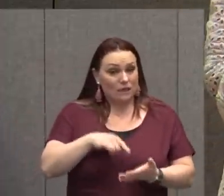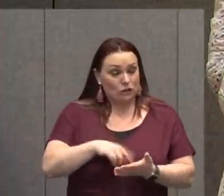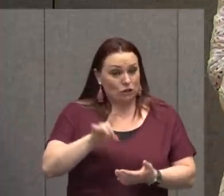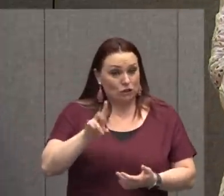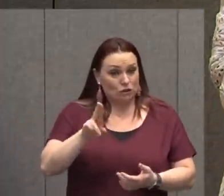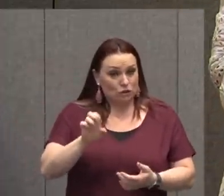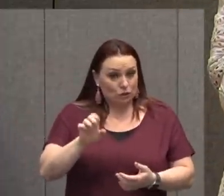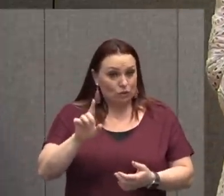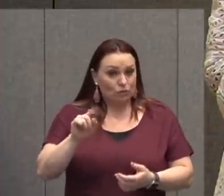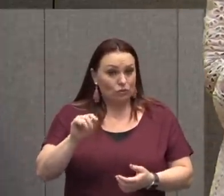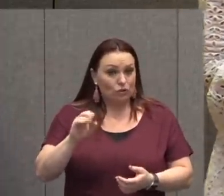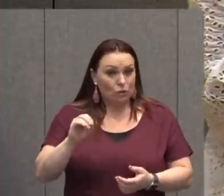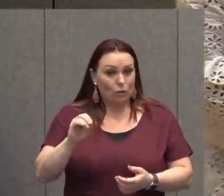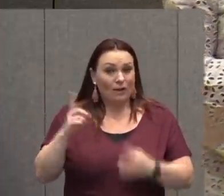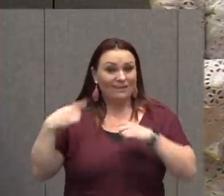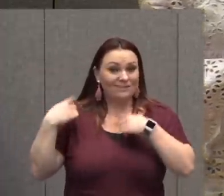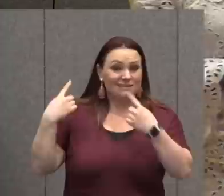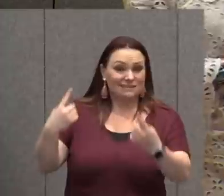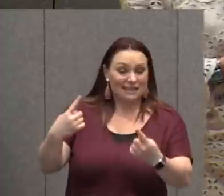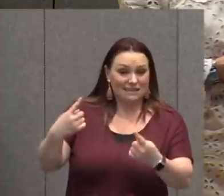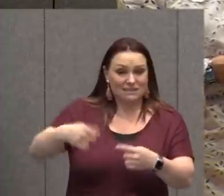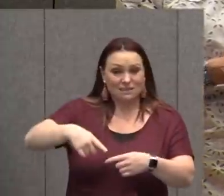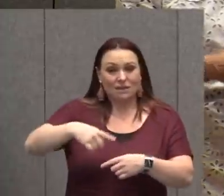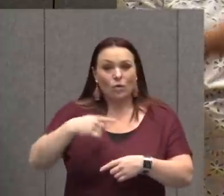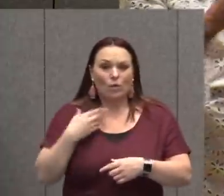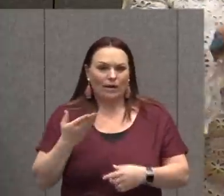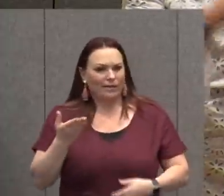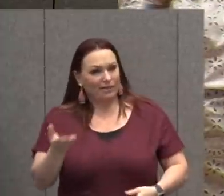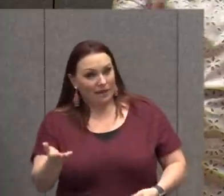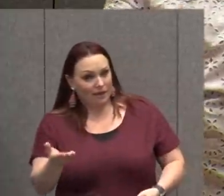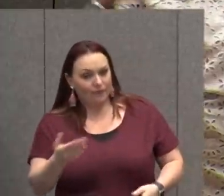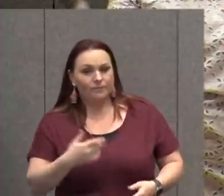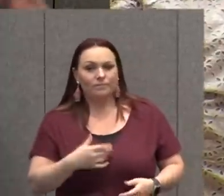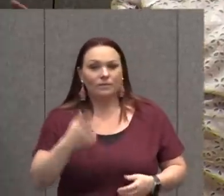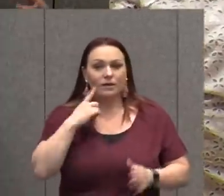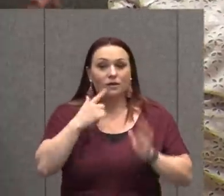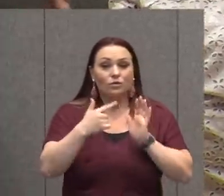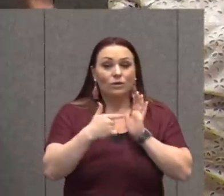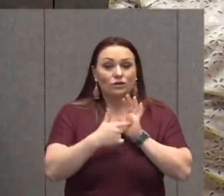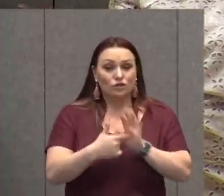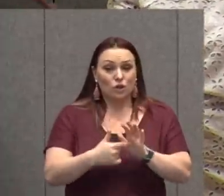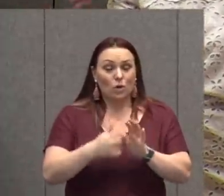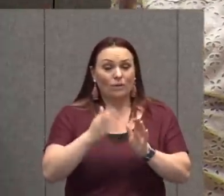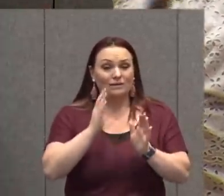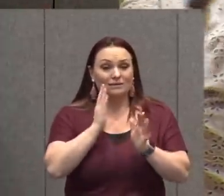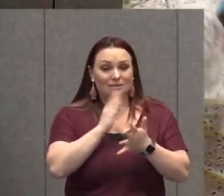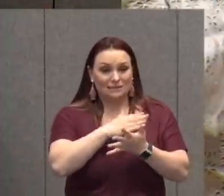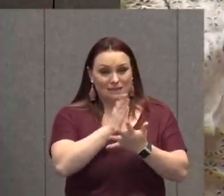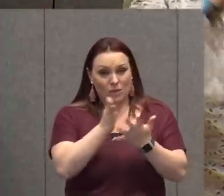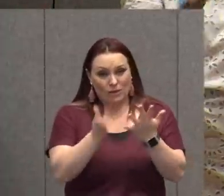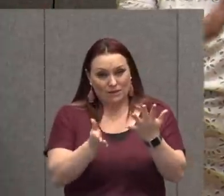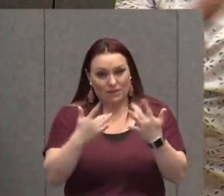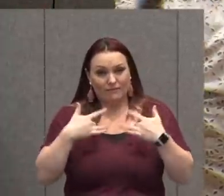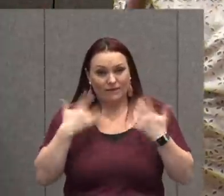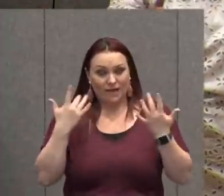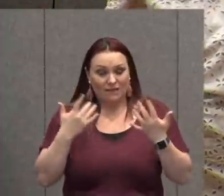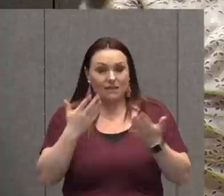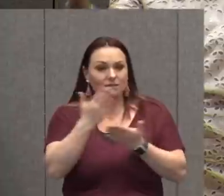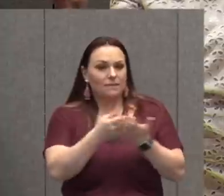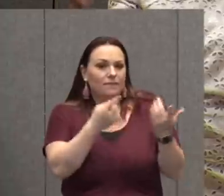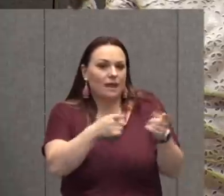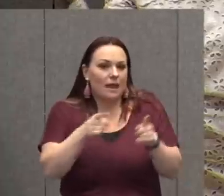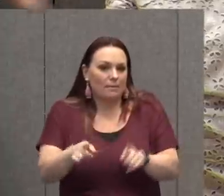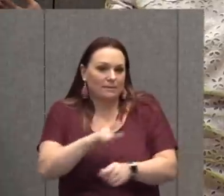since, or there. And then the last one is if you want to show a sequence of events or something happening